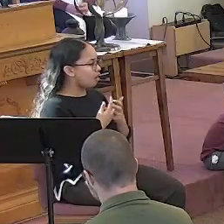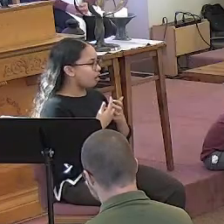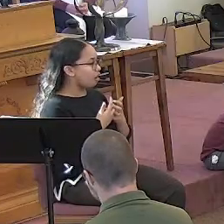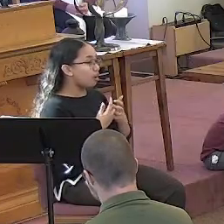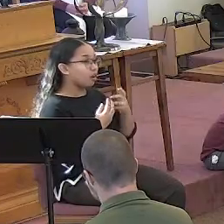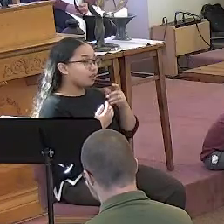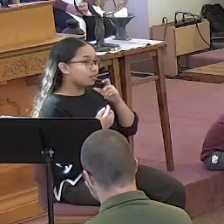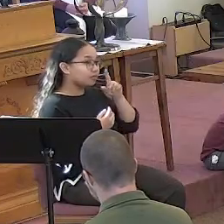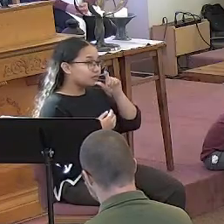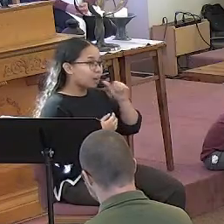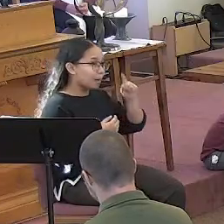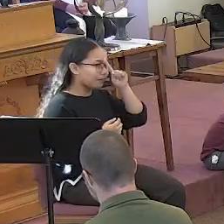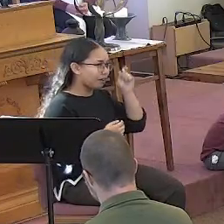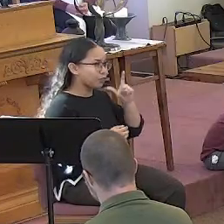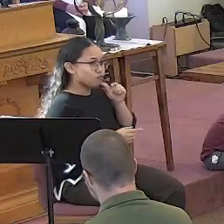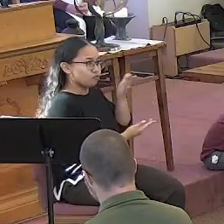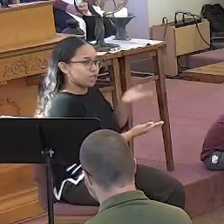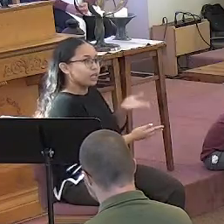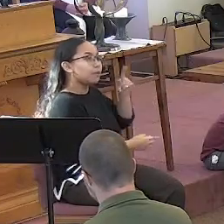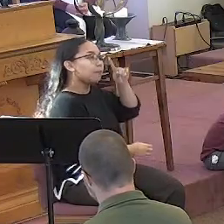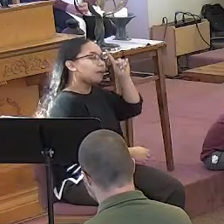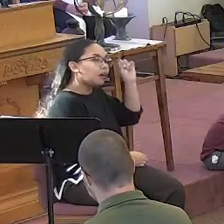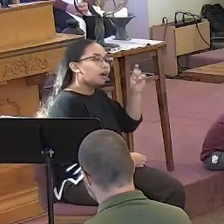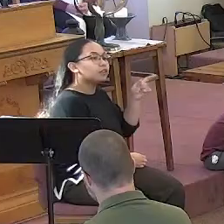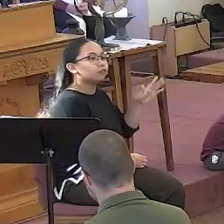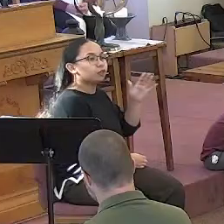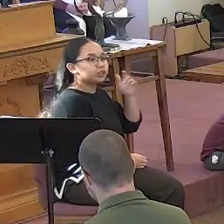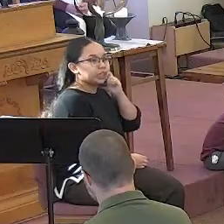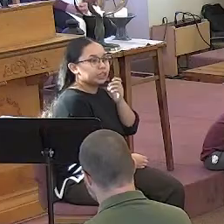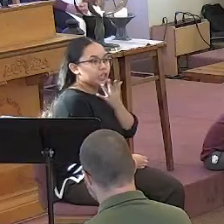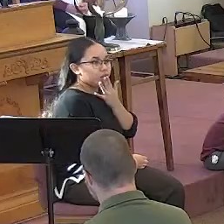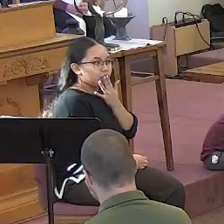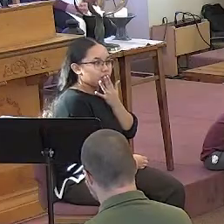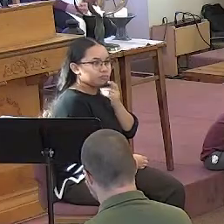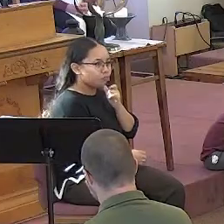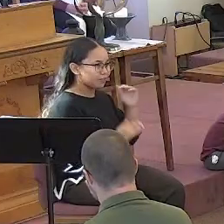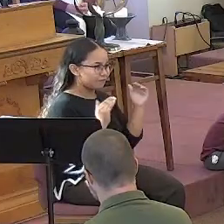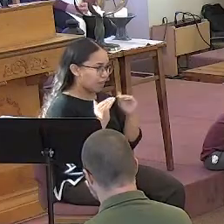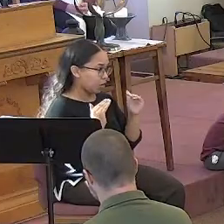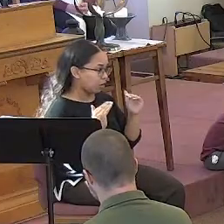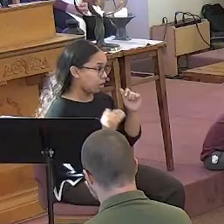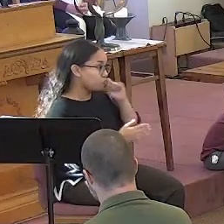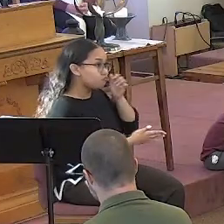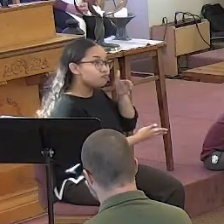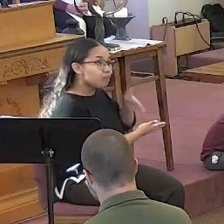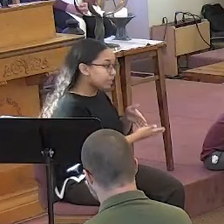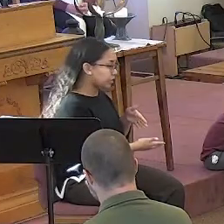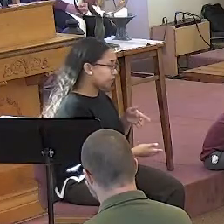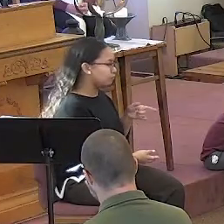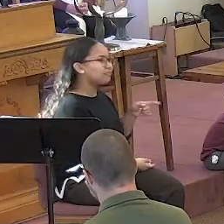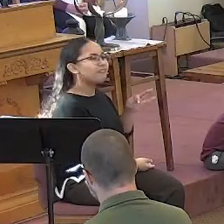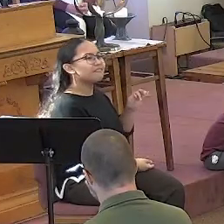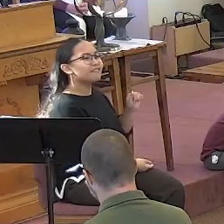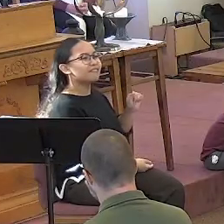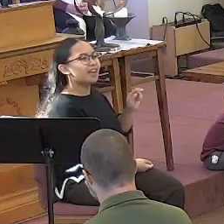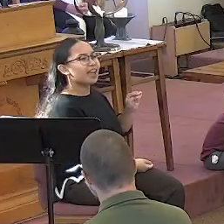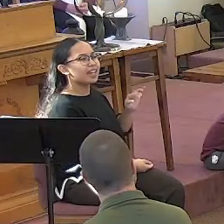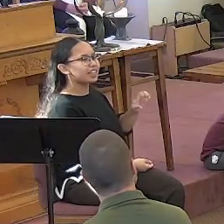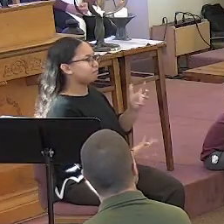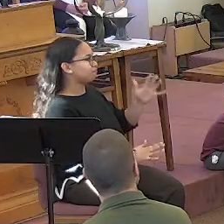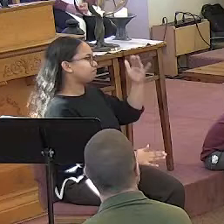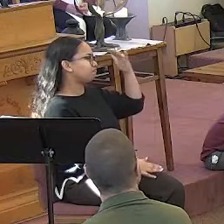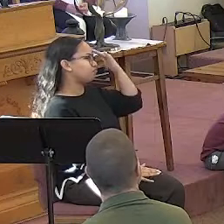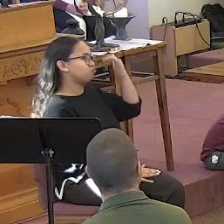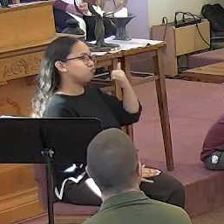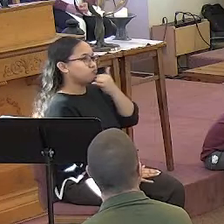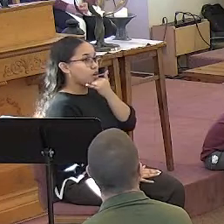because of the color of her skin. It wasn't fair. It was racism. and Fanny knew it was wrong. When